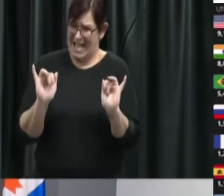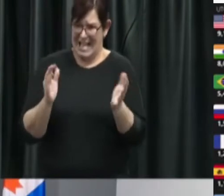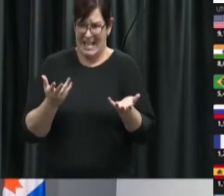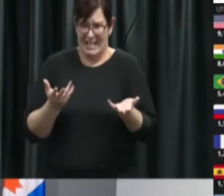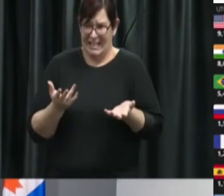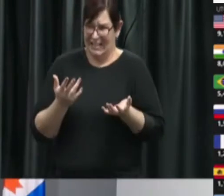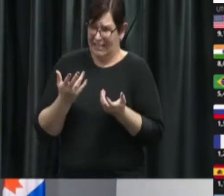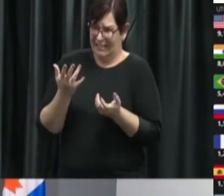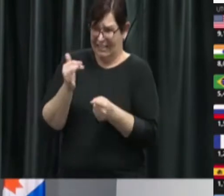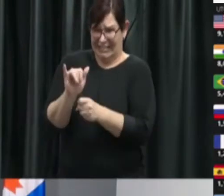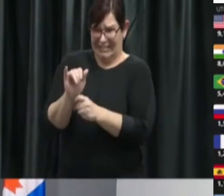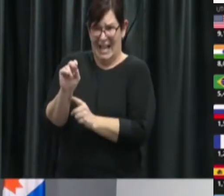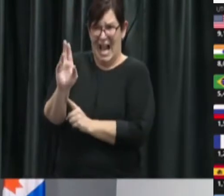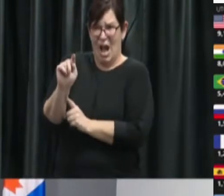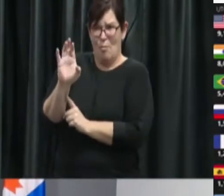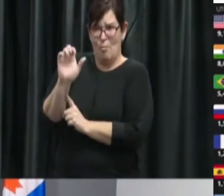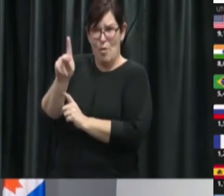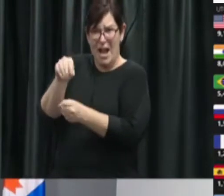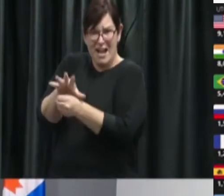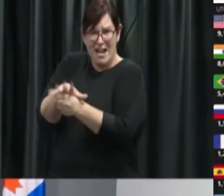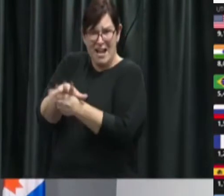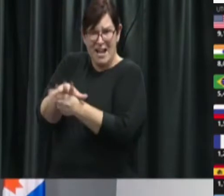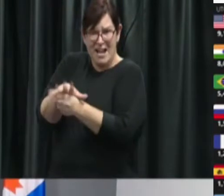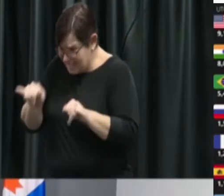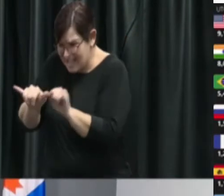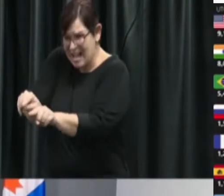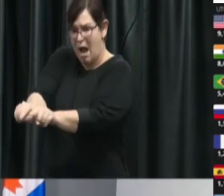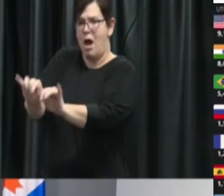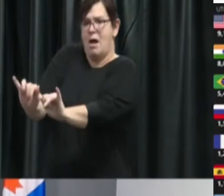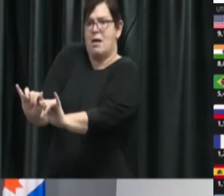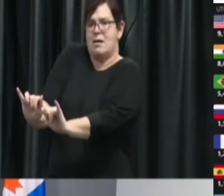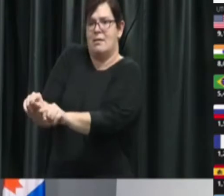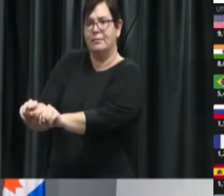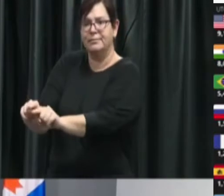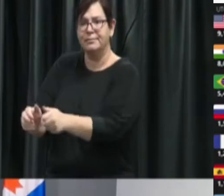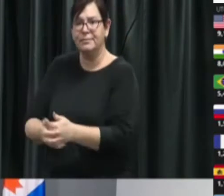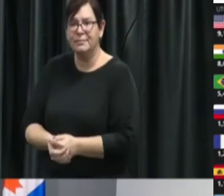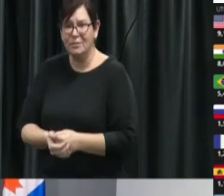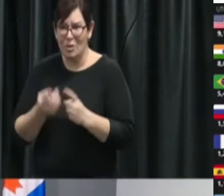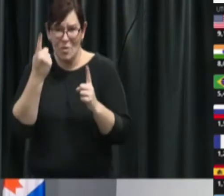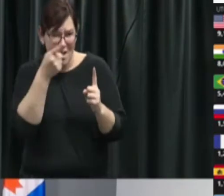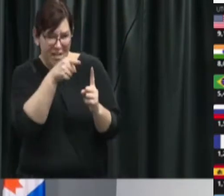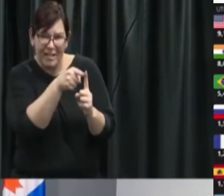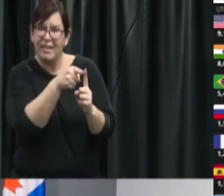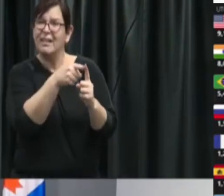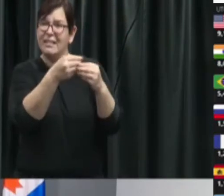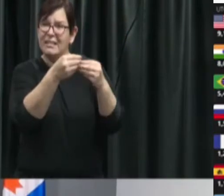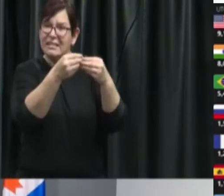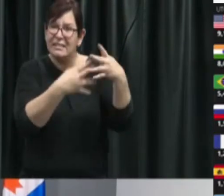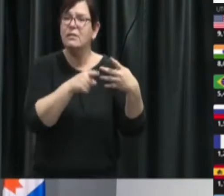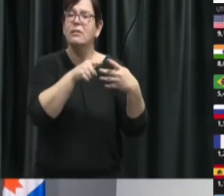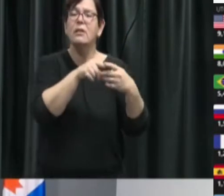And on our website, we actually have a specific component of our website dedicated towards outbreaks. And as per direction